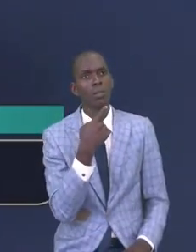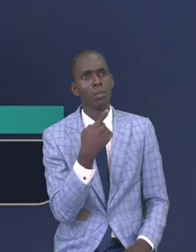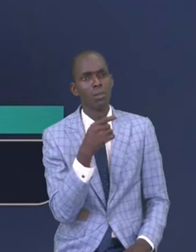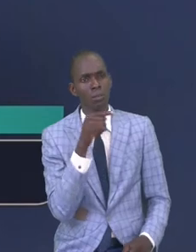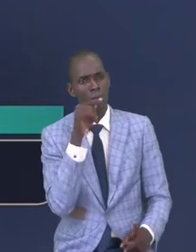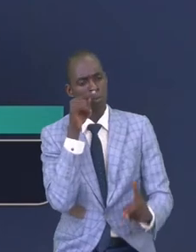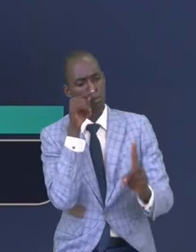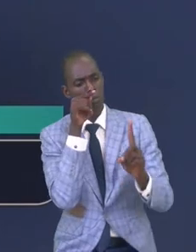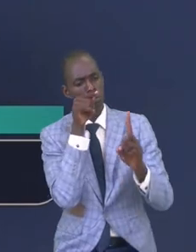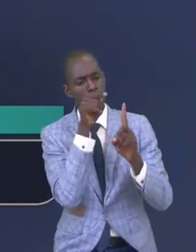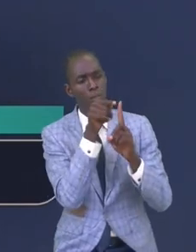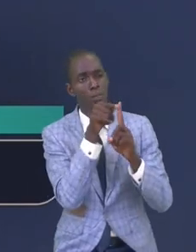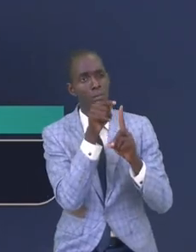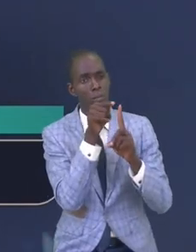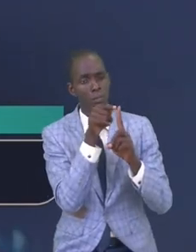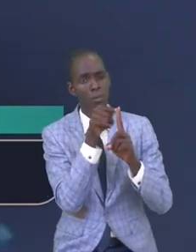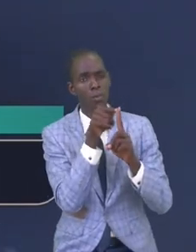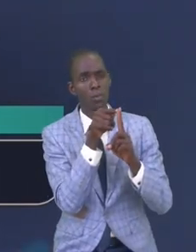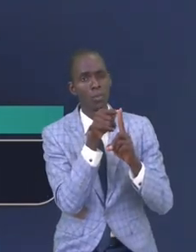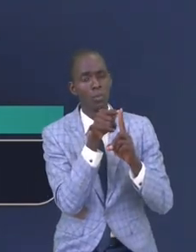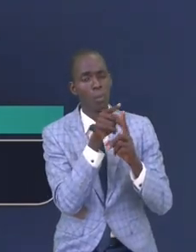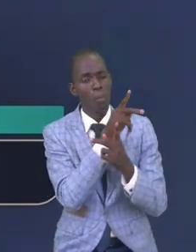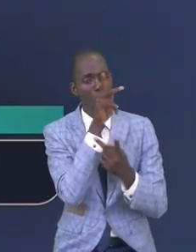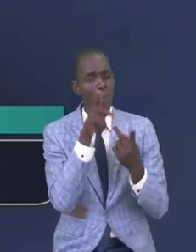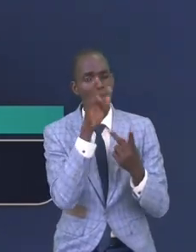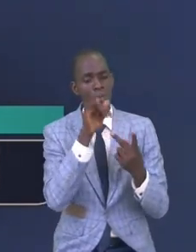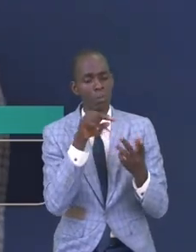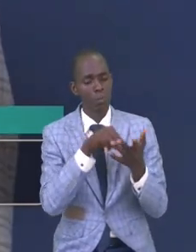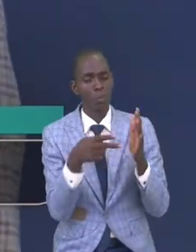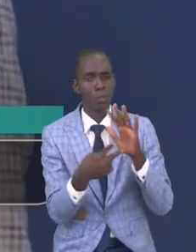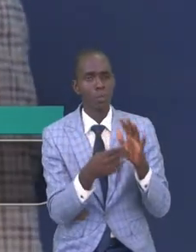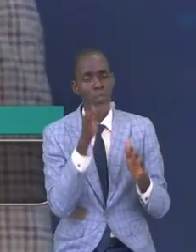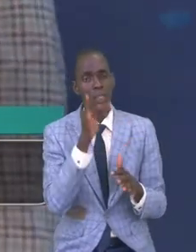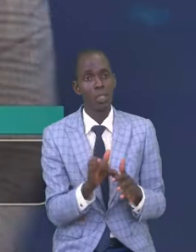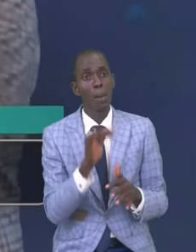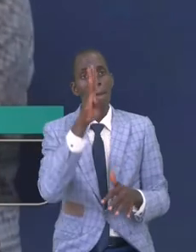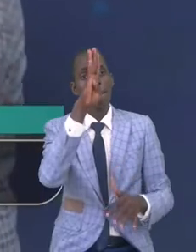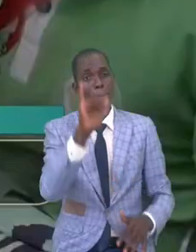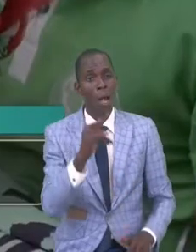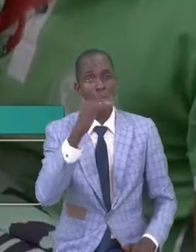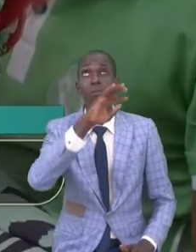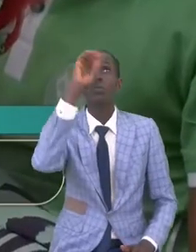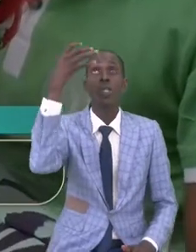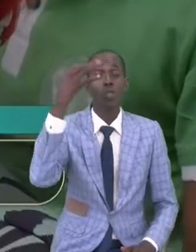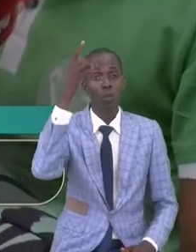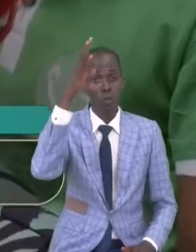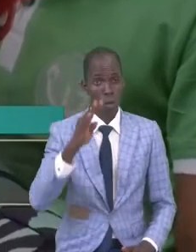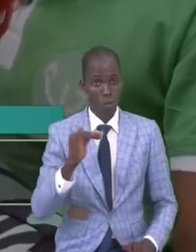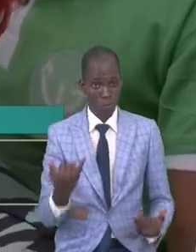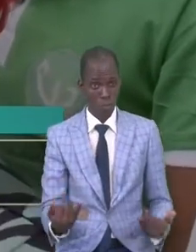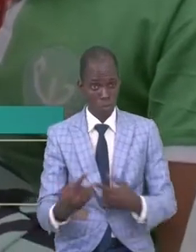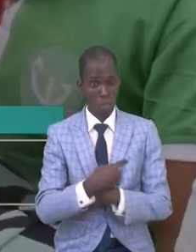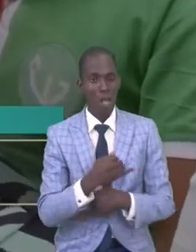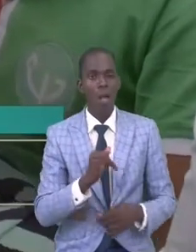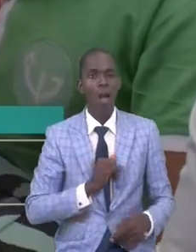pointedly, practically, purposefully, by the grace of God, today I am